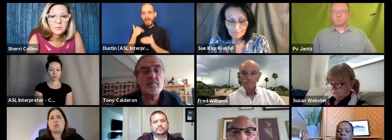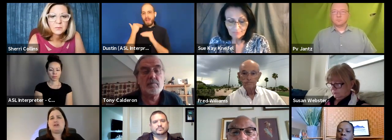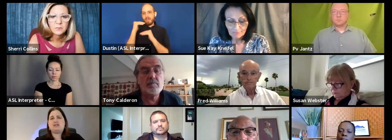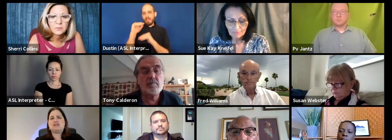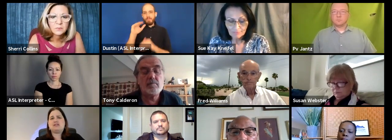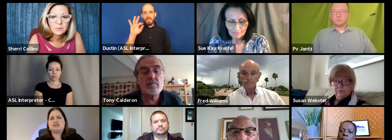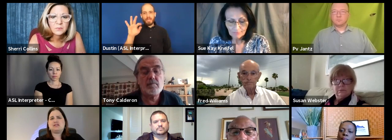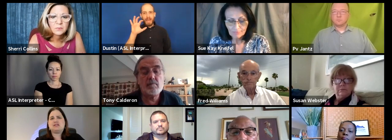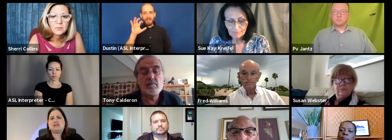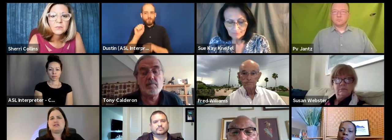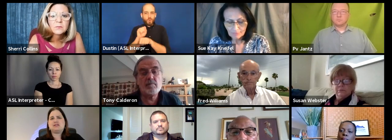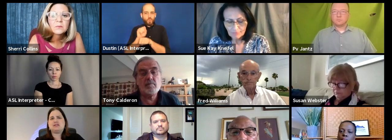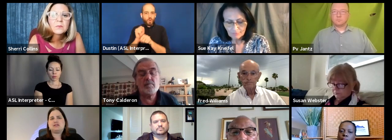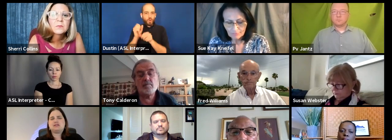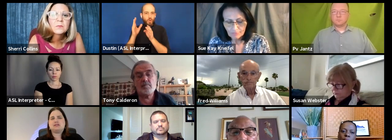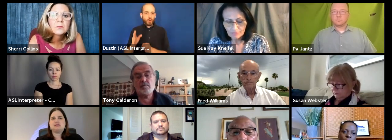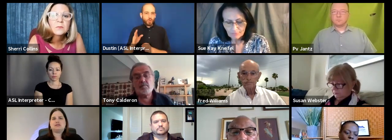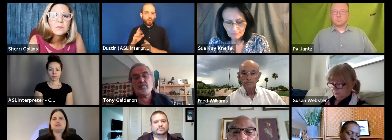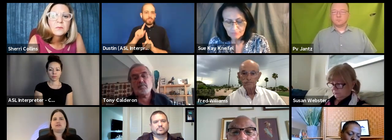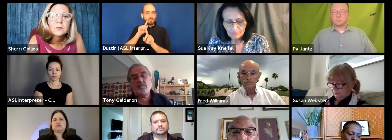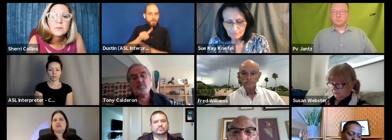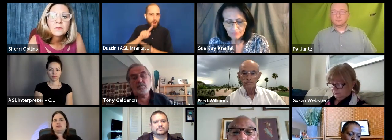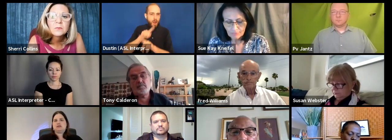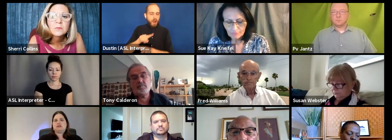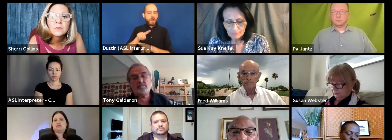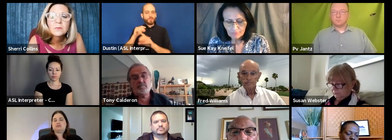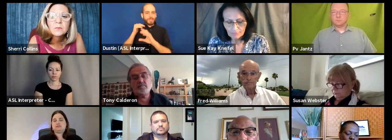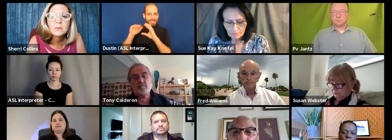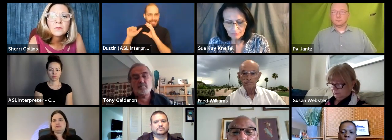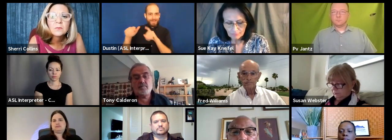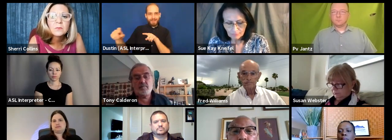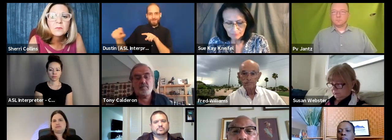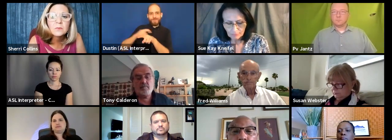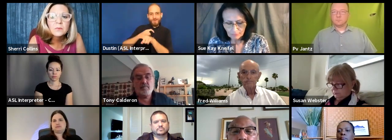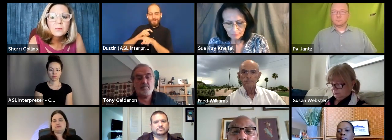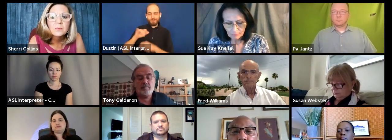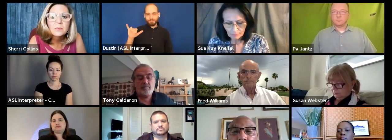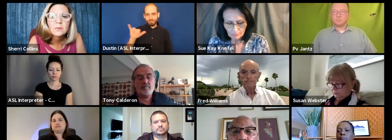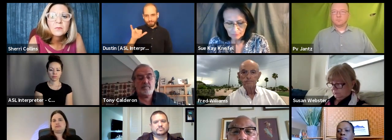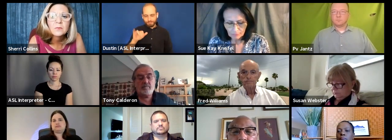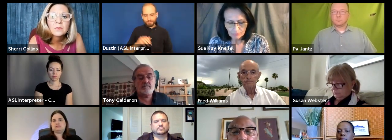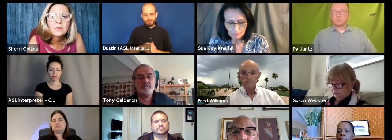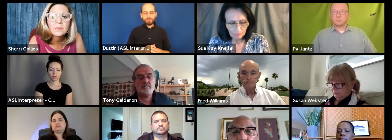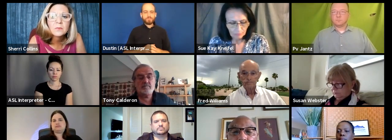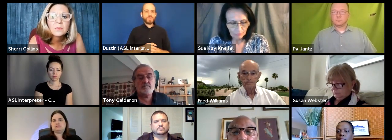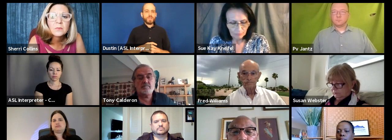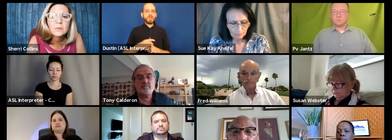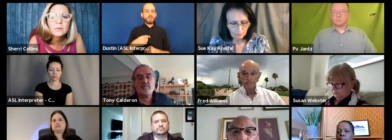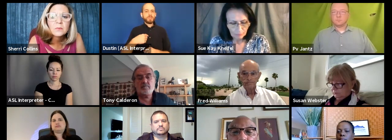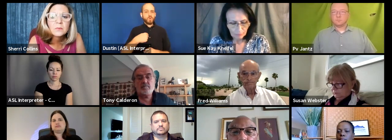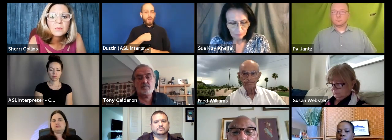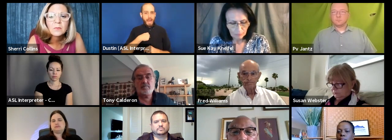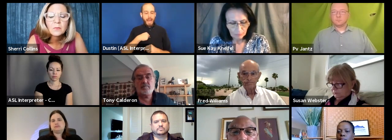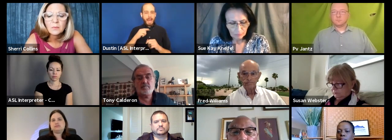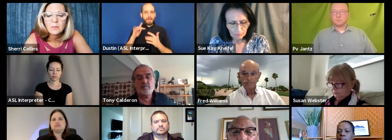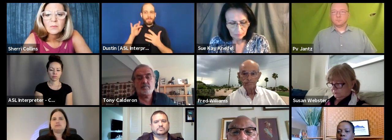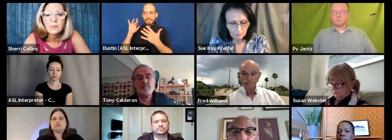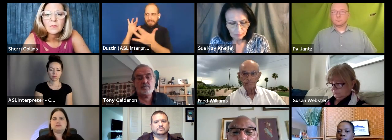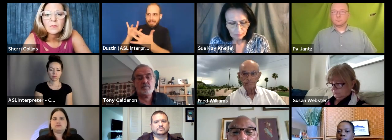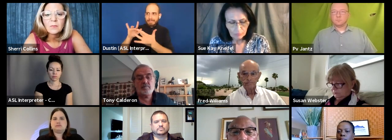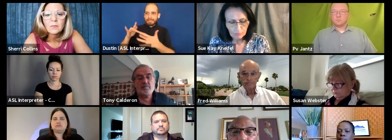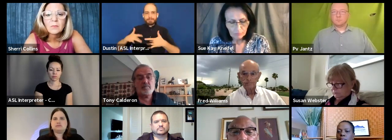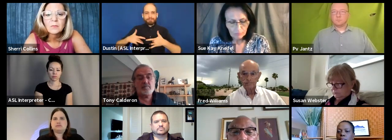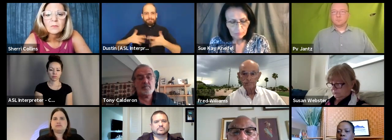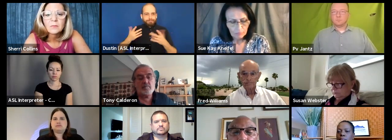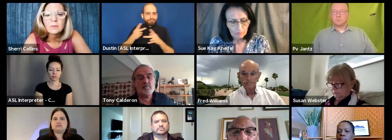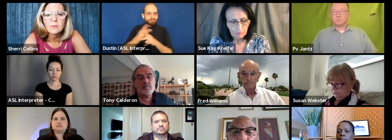emails and to those calls. So I've been reaching out to figure out what the plan is, to